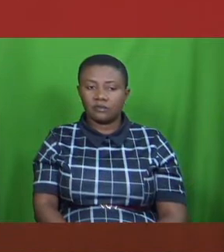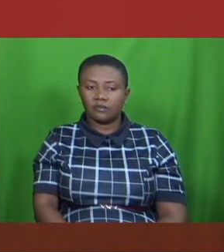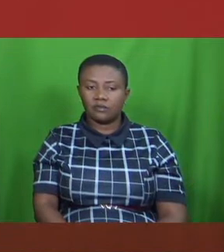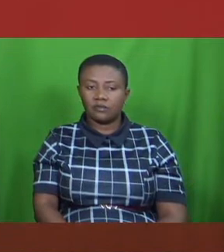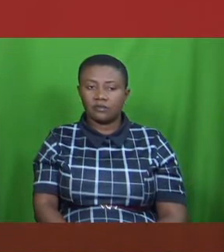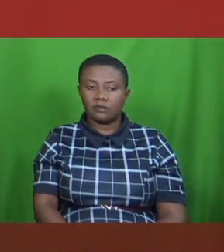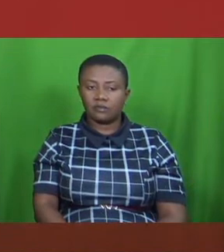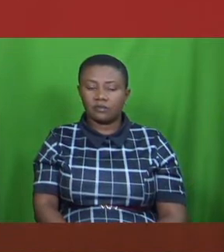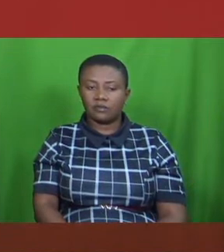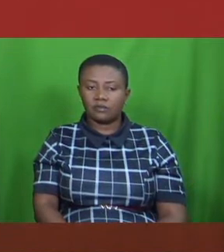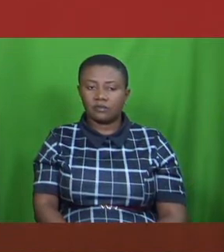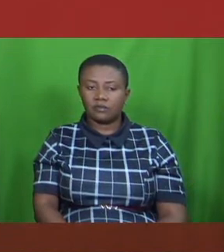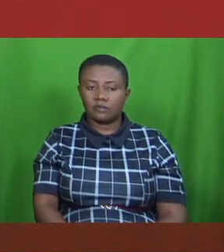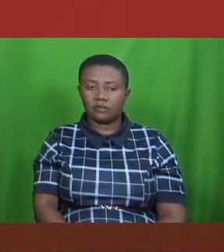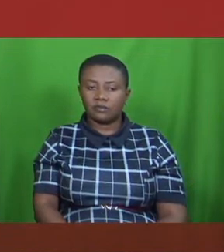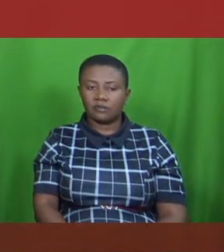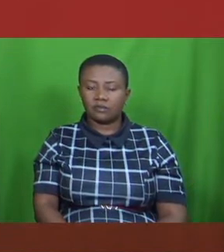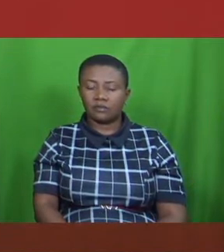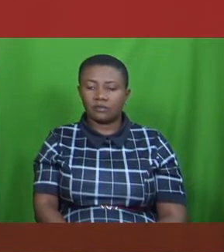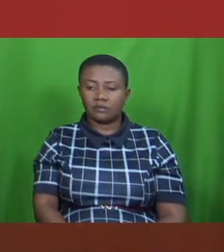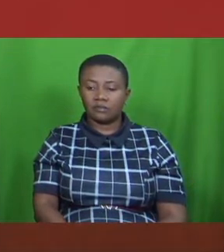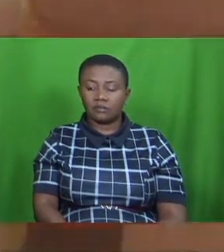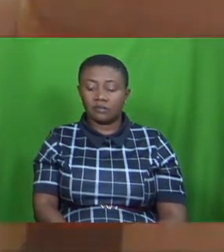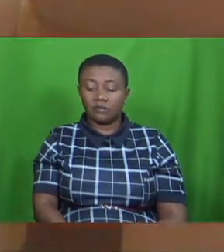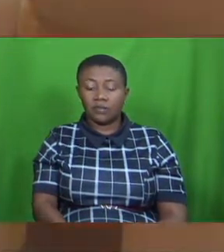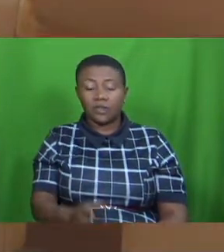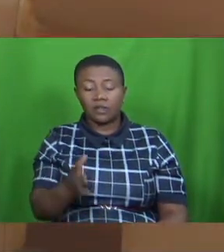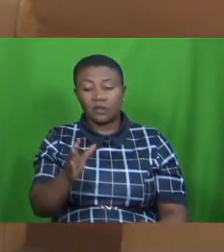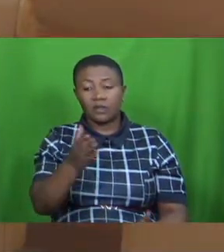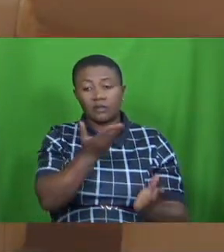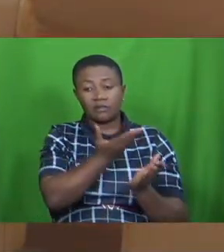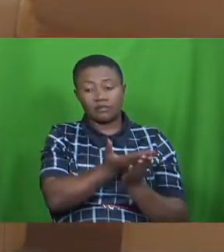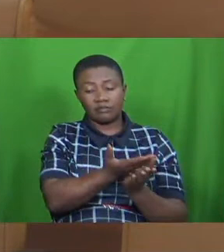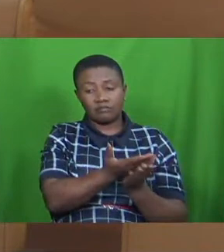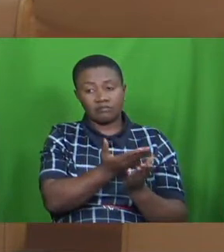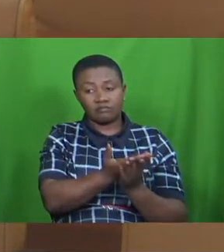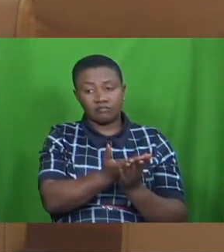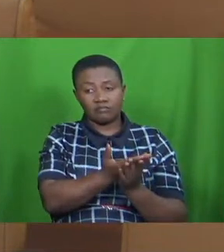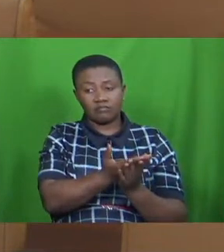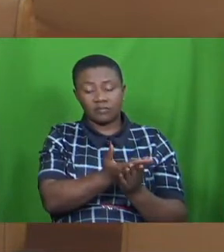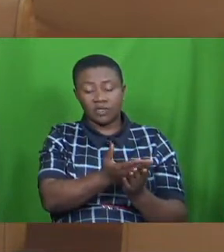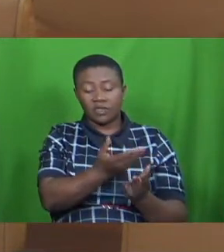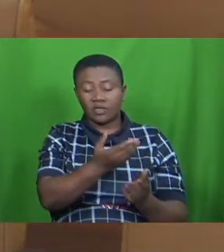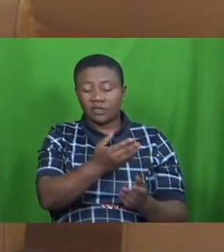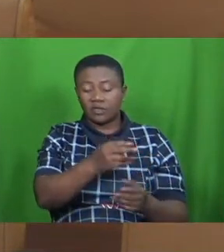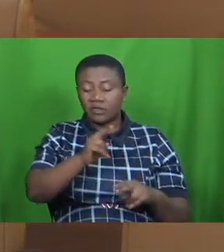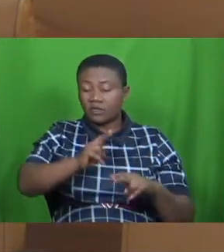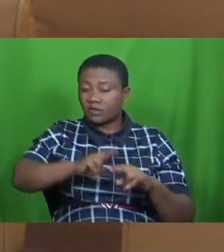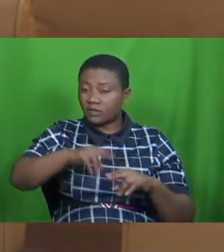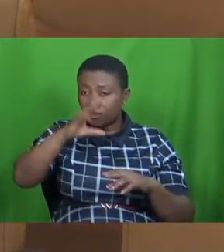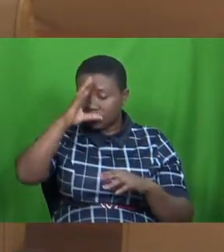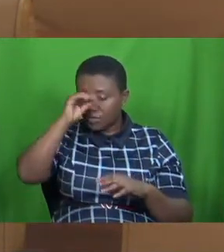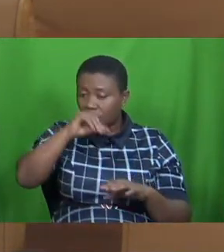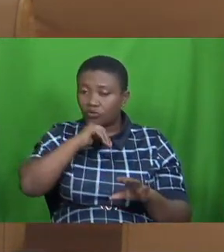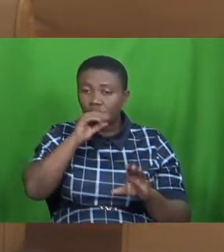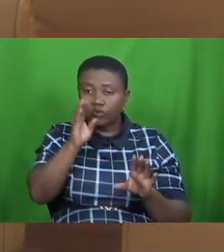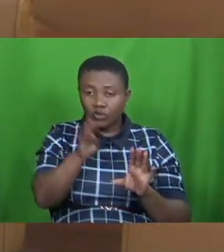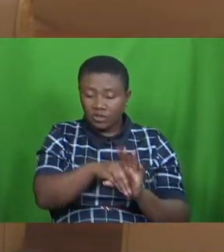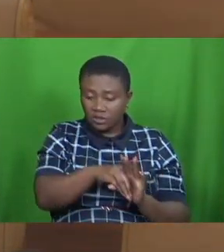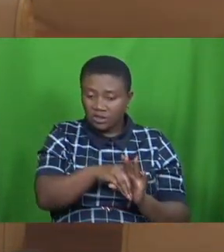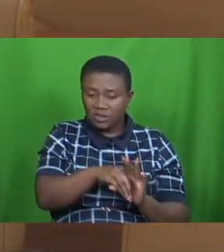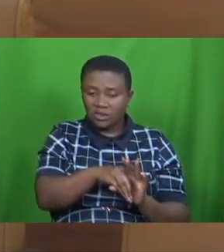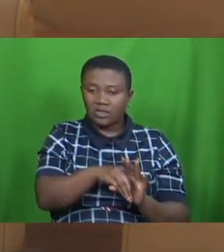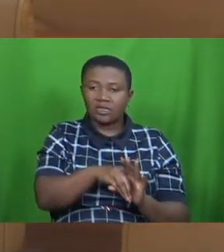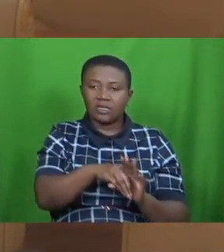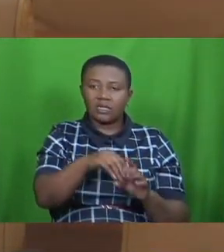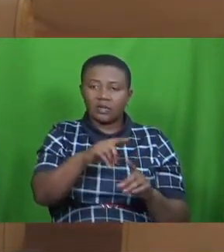Speaker, with respect, the chairman is not present at the moment in the chamber, and I'm a member of the Foreign Affairs